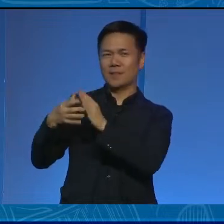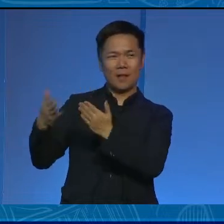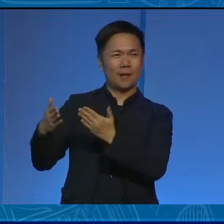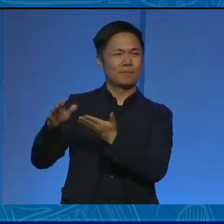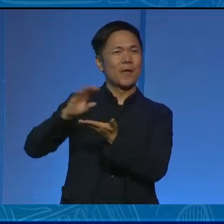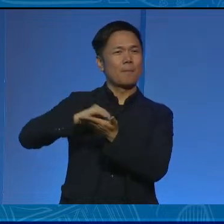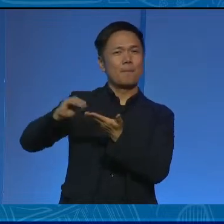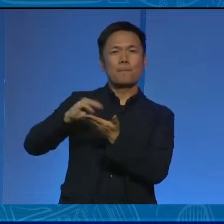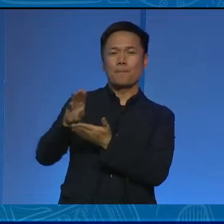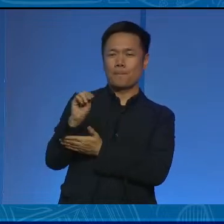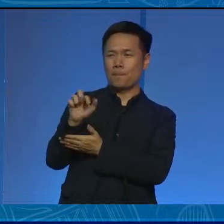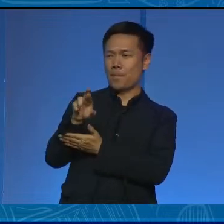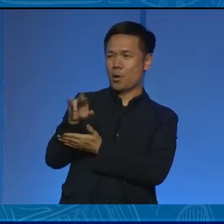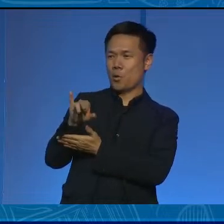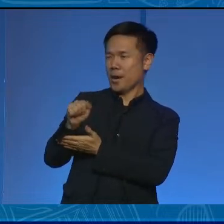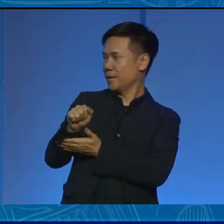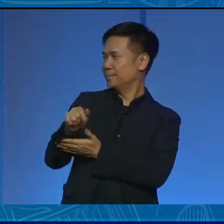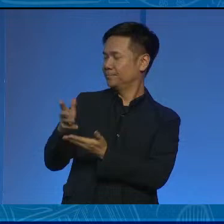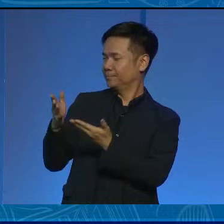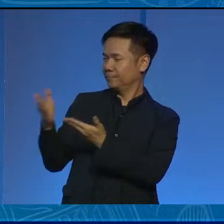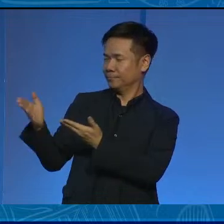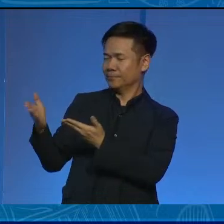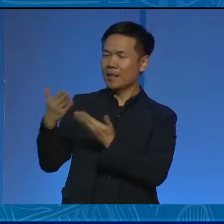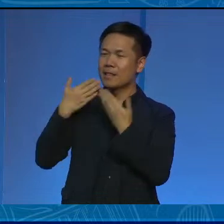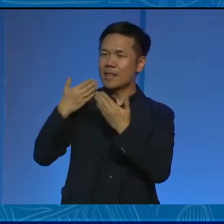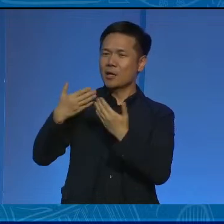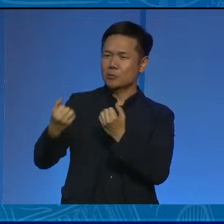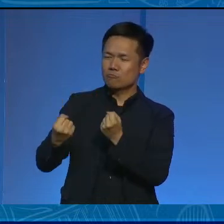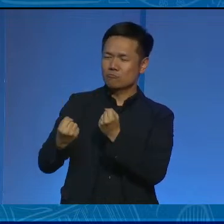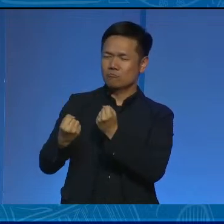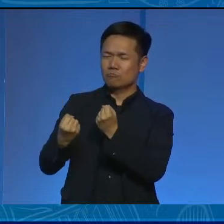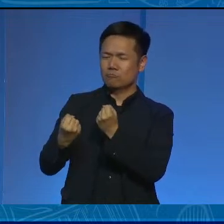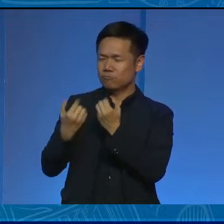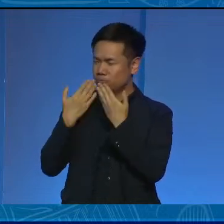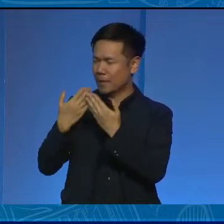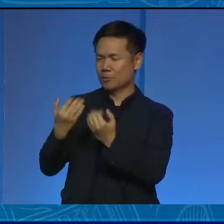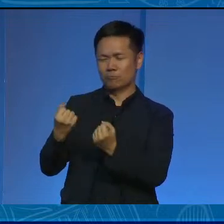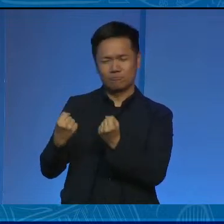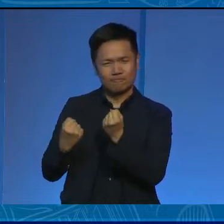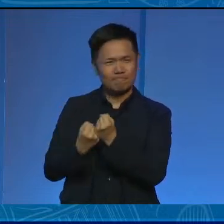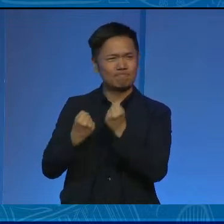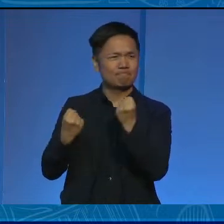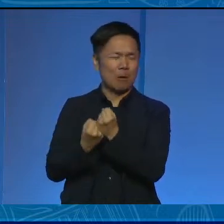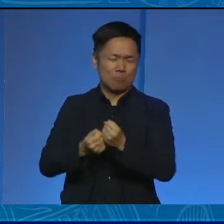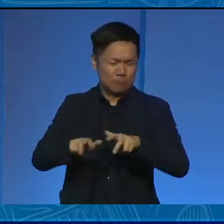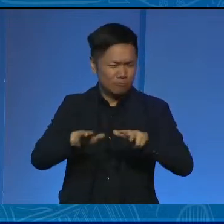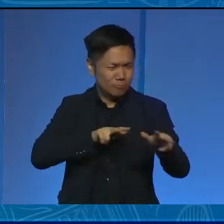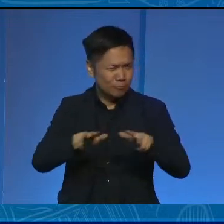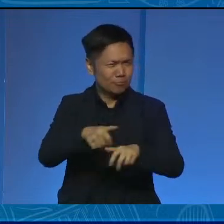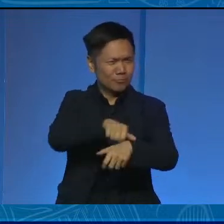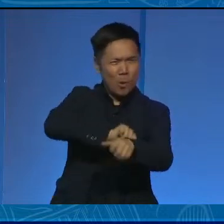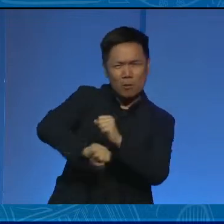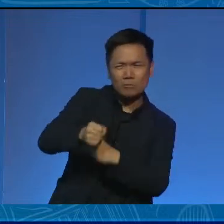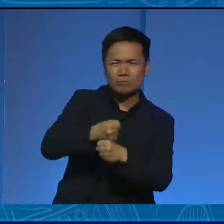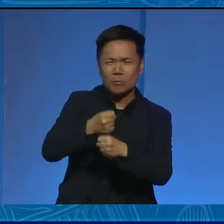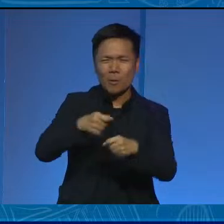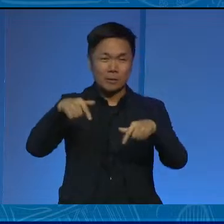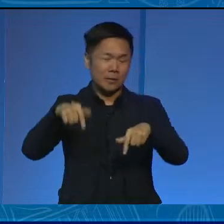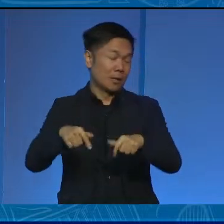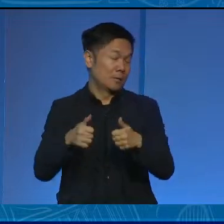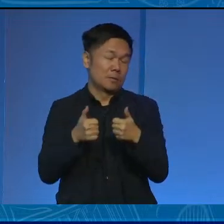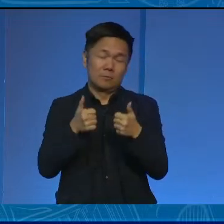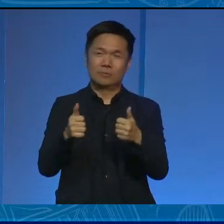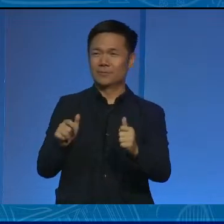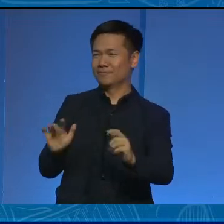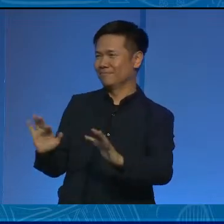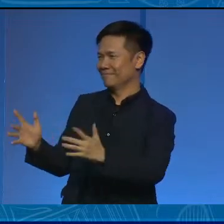Secretary Maria Antonia Loizaga, who carried most of the burden in making this conference a success. A big